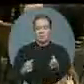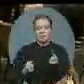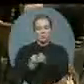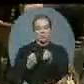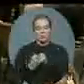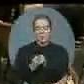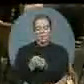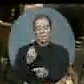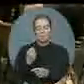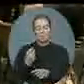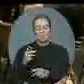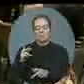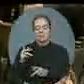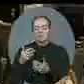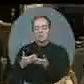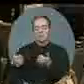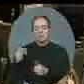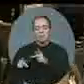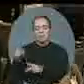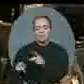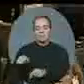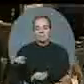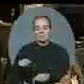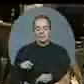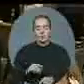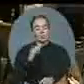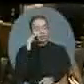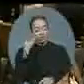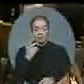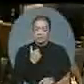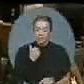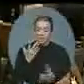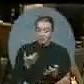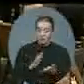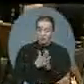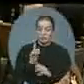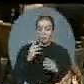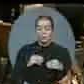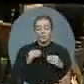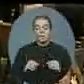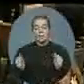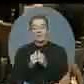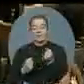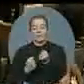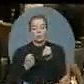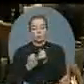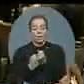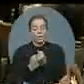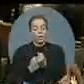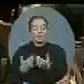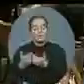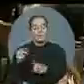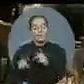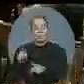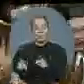Mr. Speaker, if the leader of the Liberal Party wants to become Prime Minister with the support of the Separatists, he needs to put that option